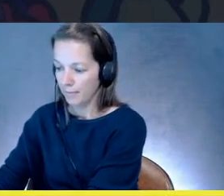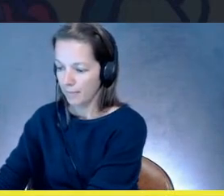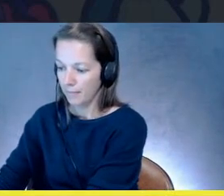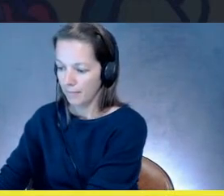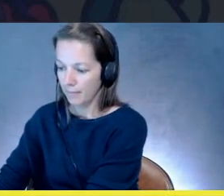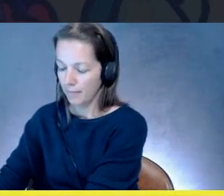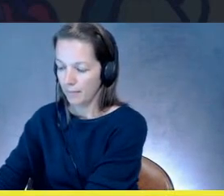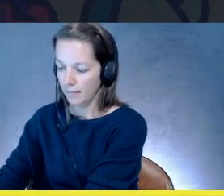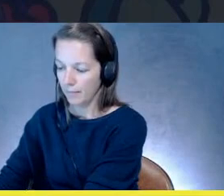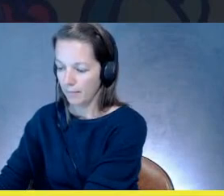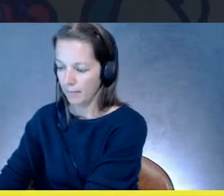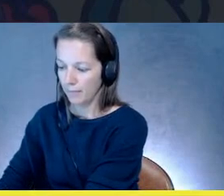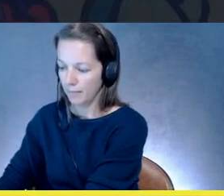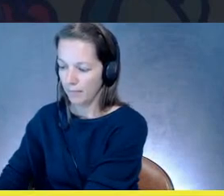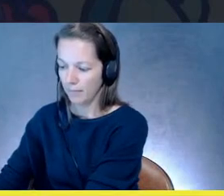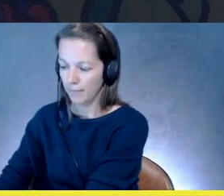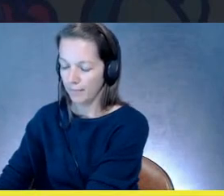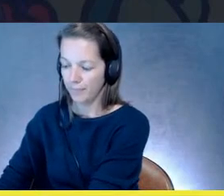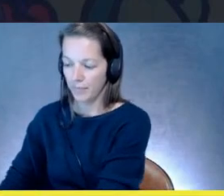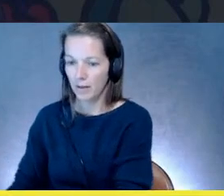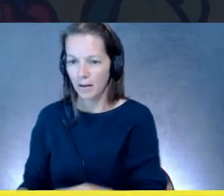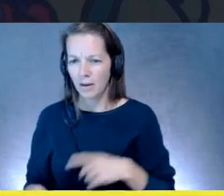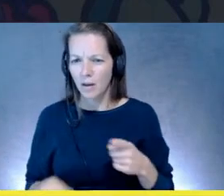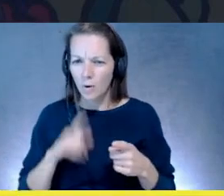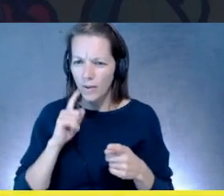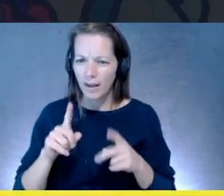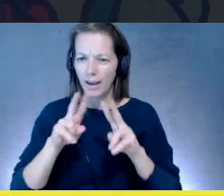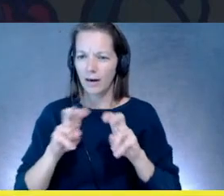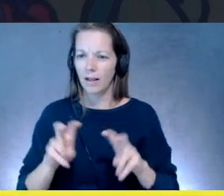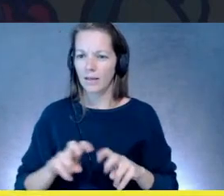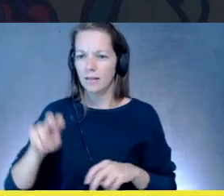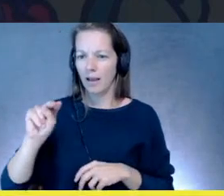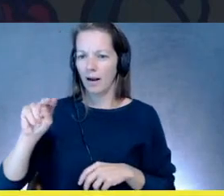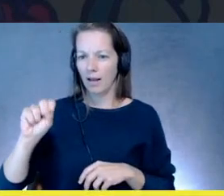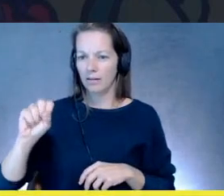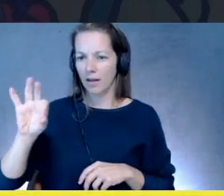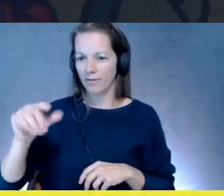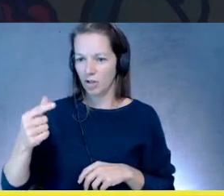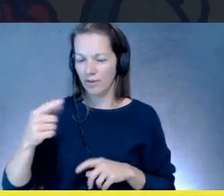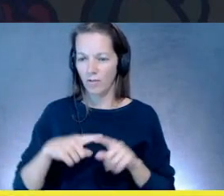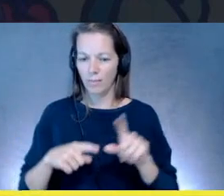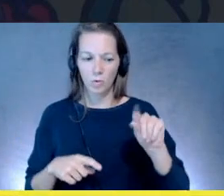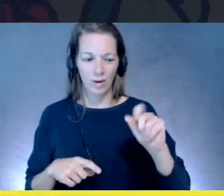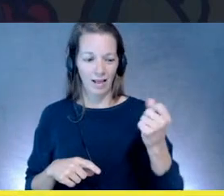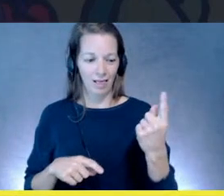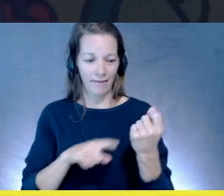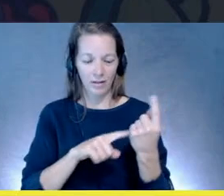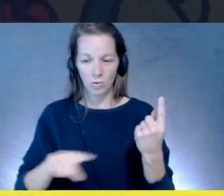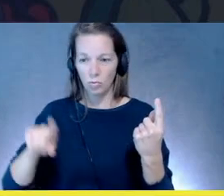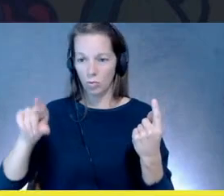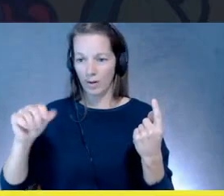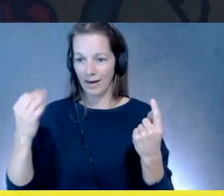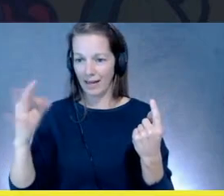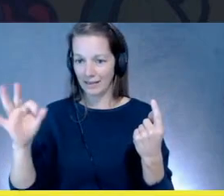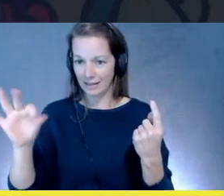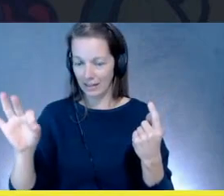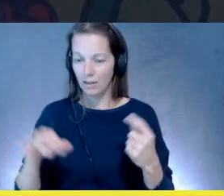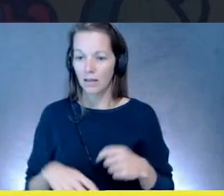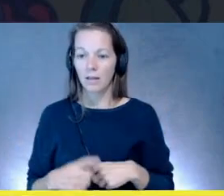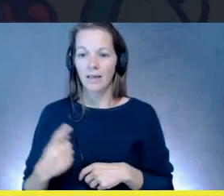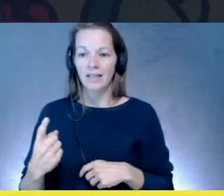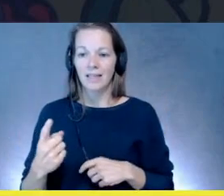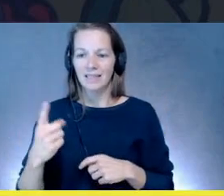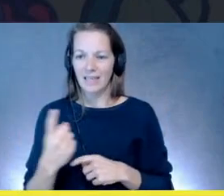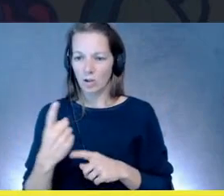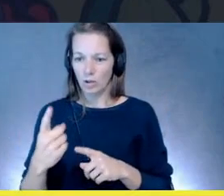For this study, we analyzed NSFG data from 2011 through 2019. We identified singleton pregnancies that lasted at